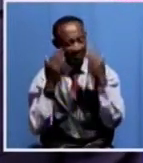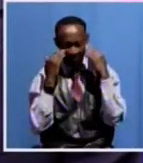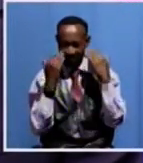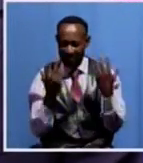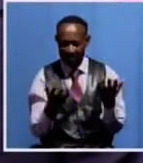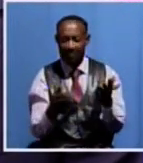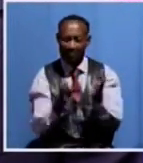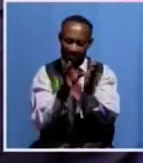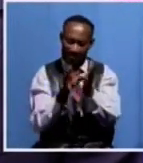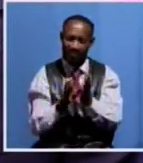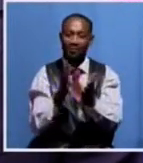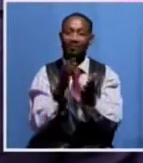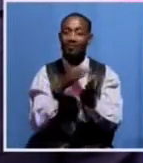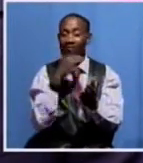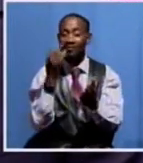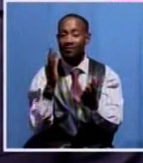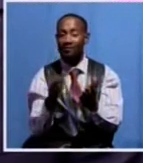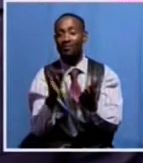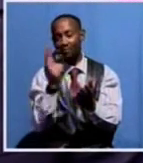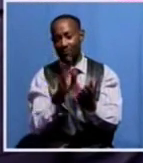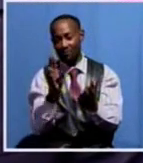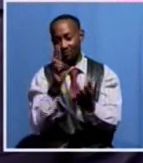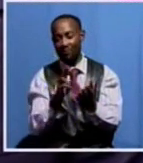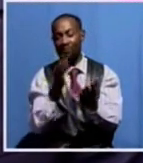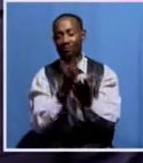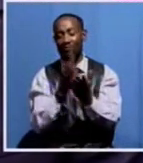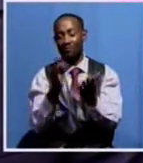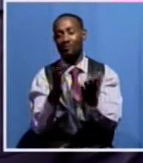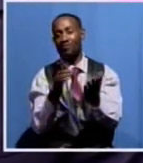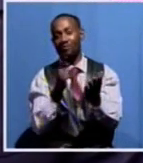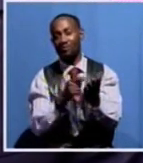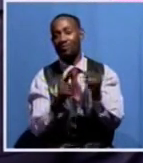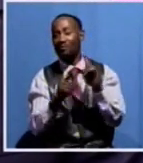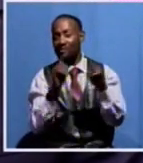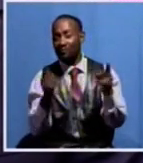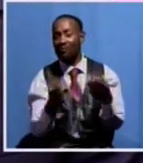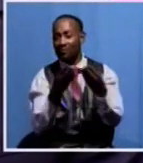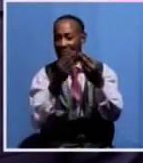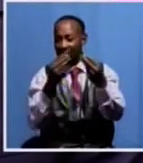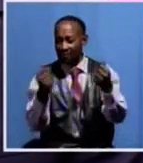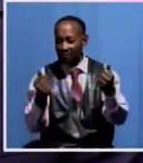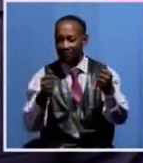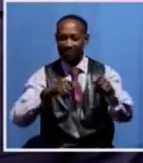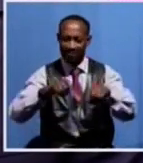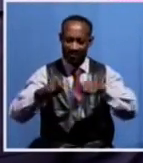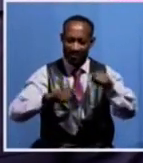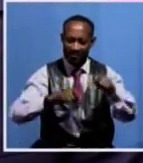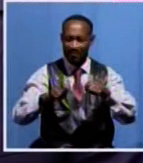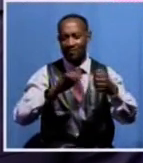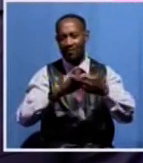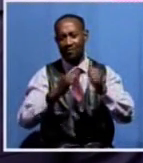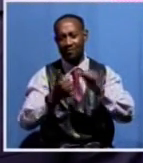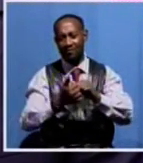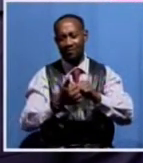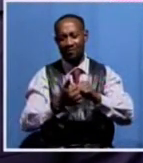farmers who were using fertilizer. But there were few administrative hitches